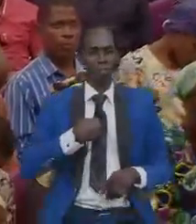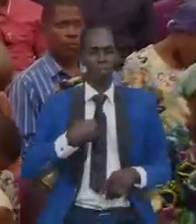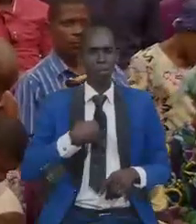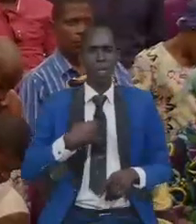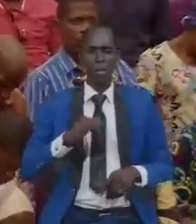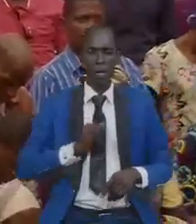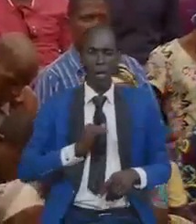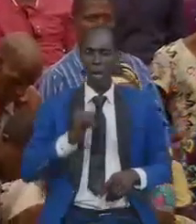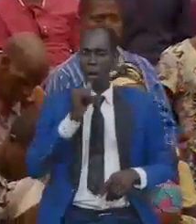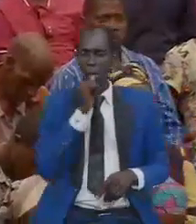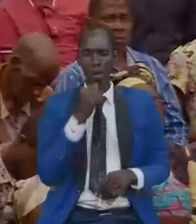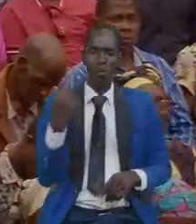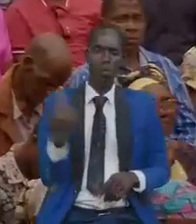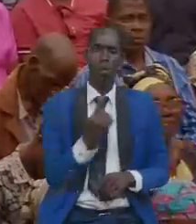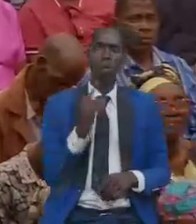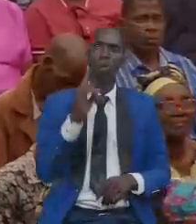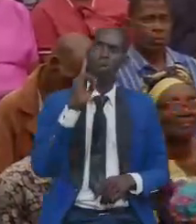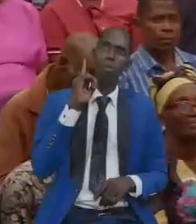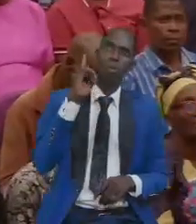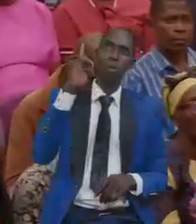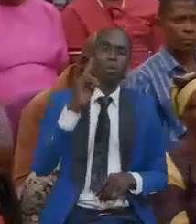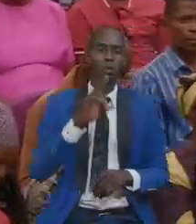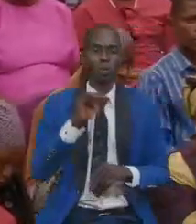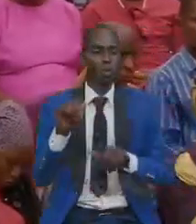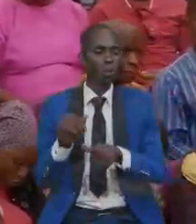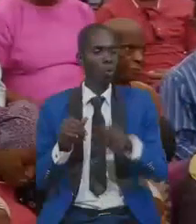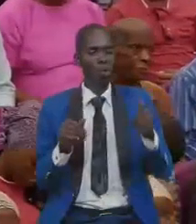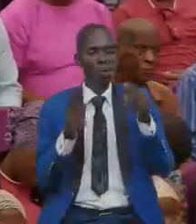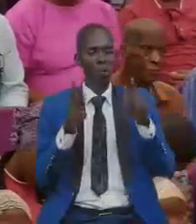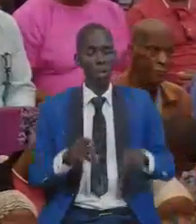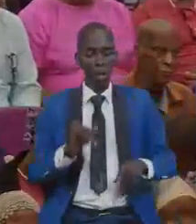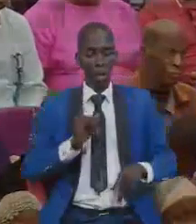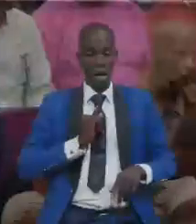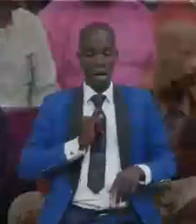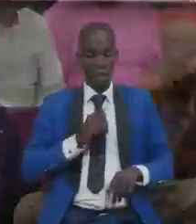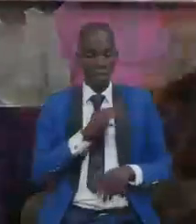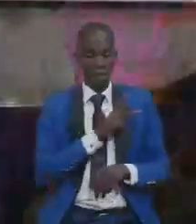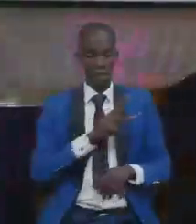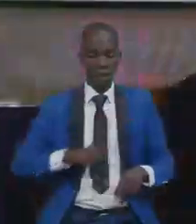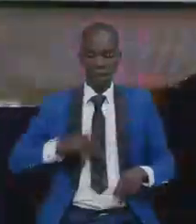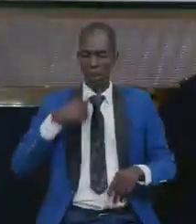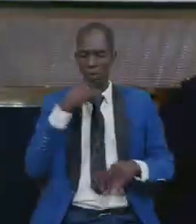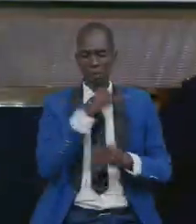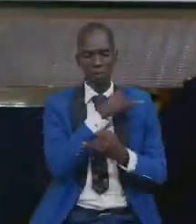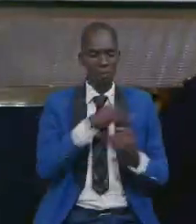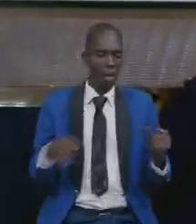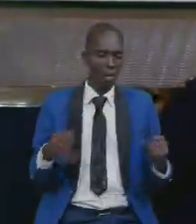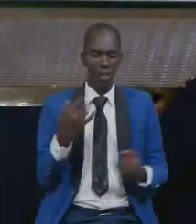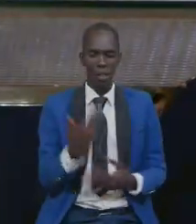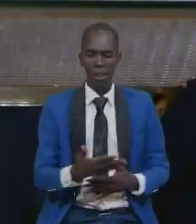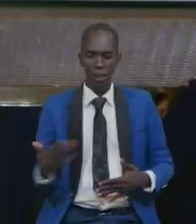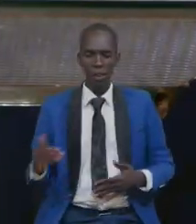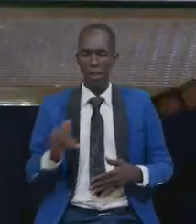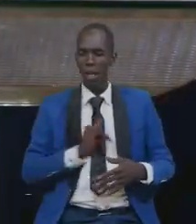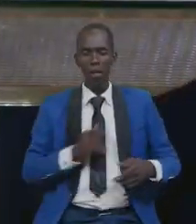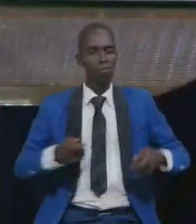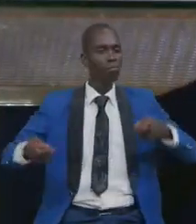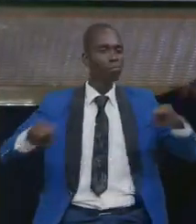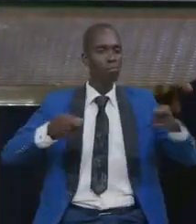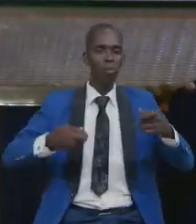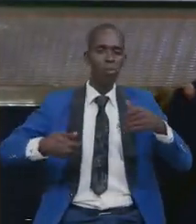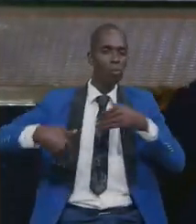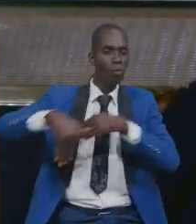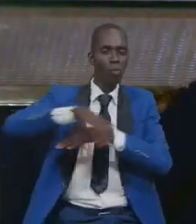else. I take the final decision. I say whatever I want to say, and I rule over every life